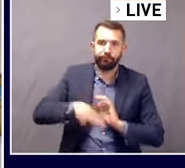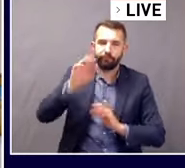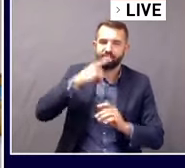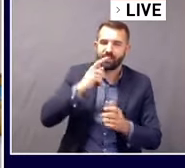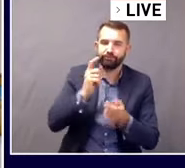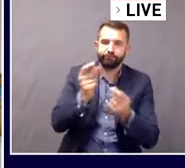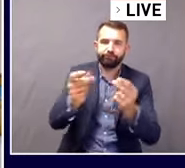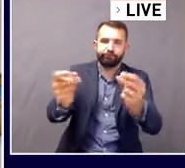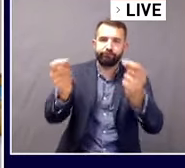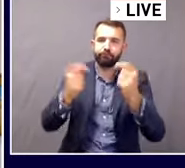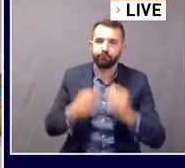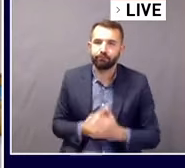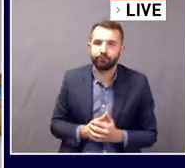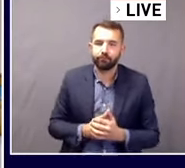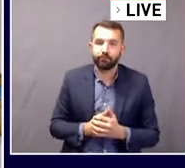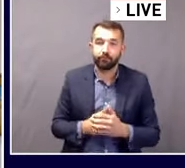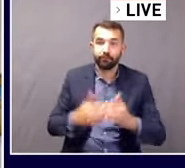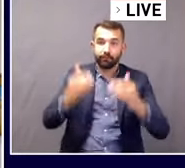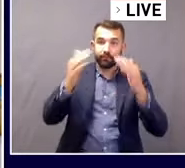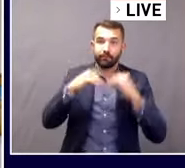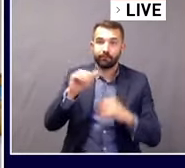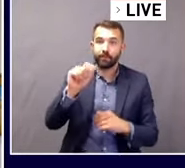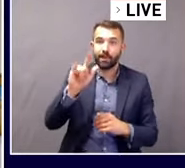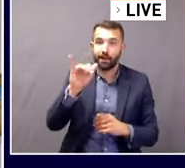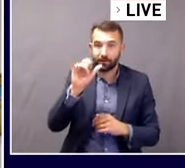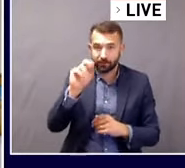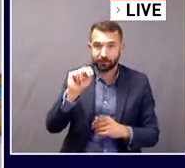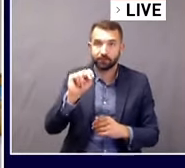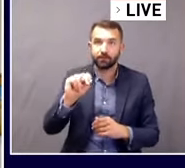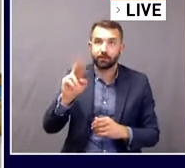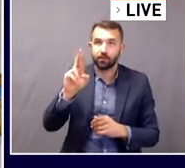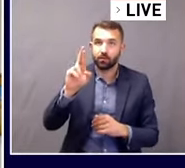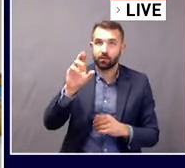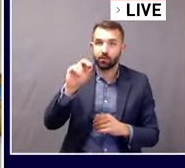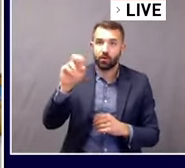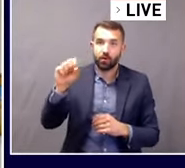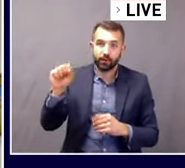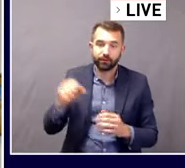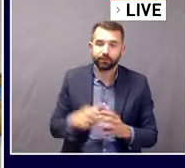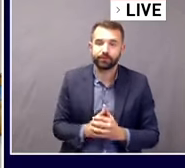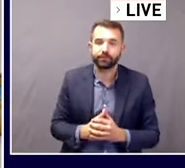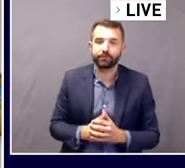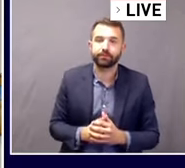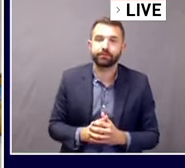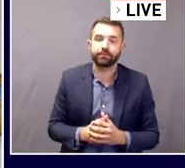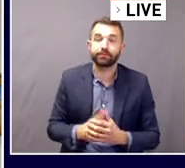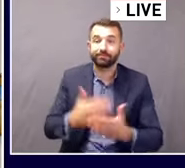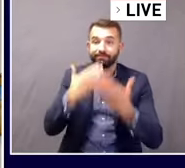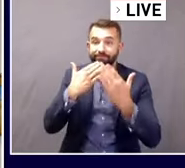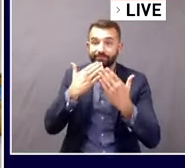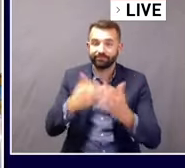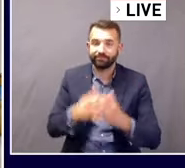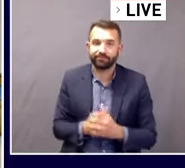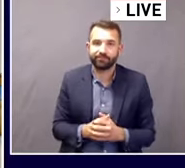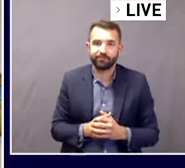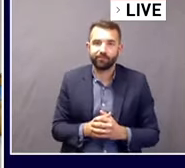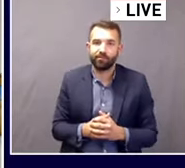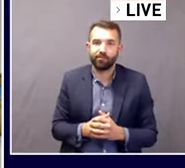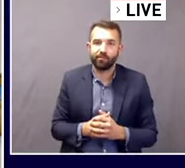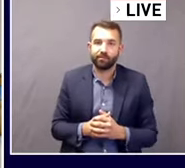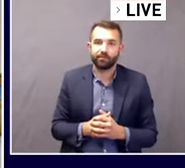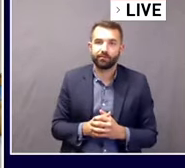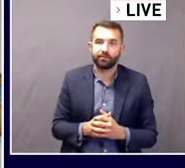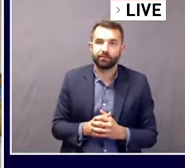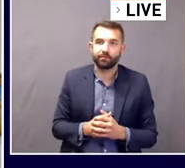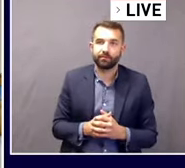I'm going to turn next to Allison Ross. Hi, Dr. Shah. Thank you so much for taking my question. So when talking about